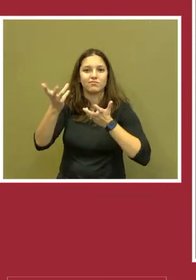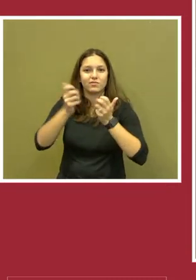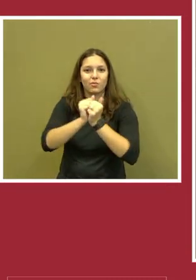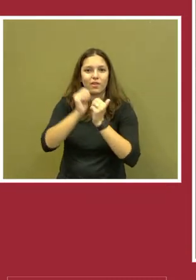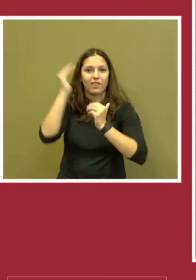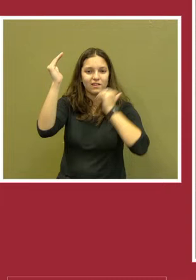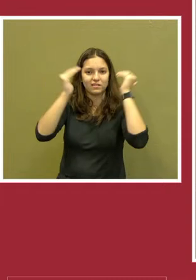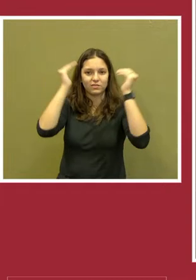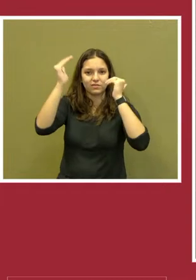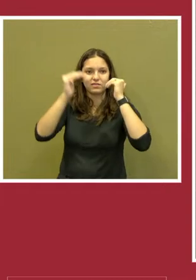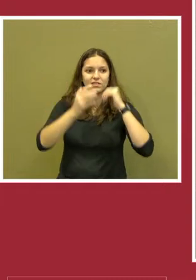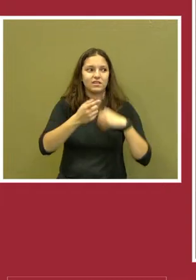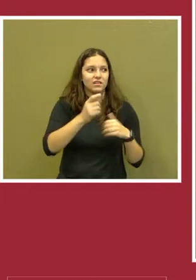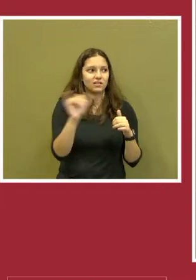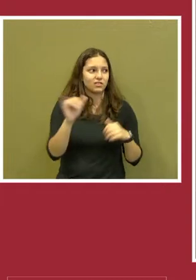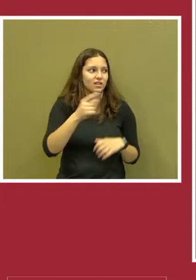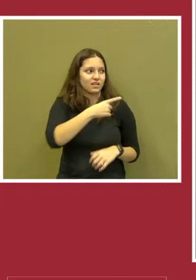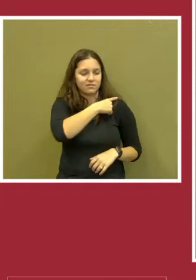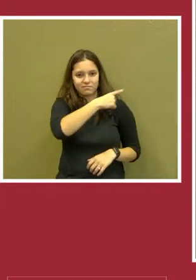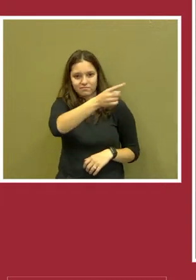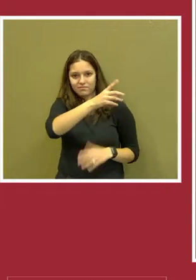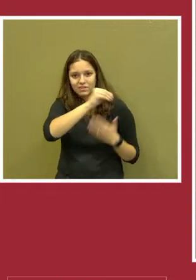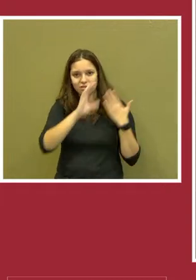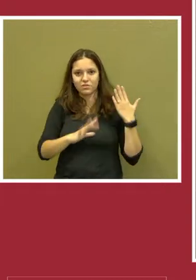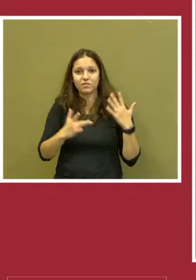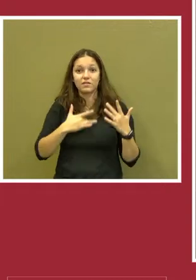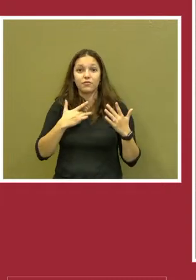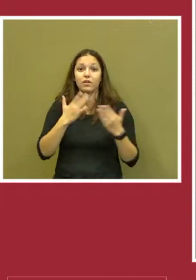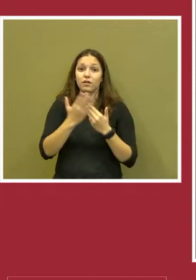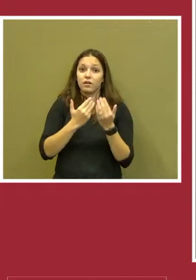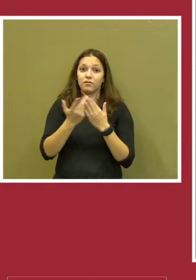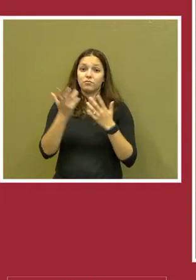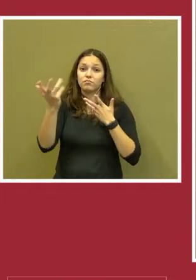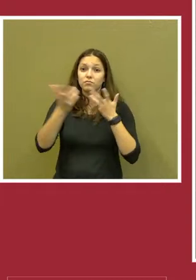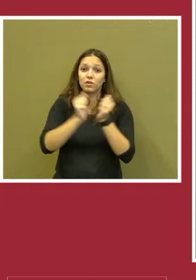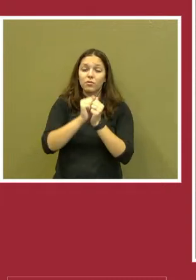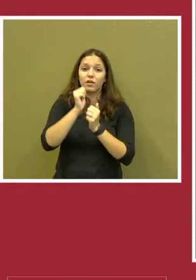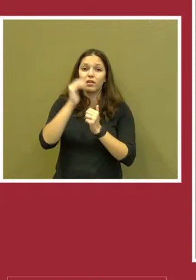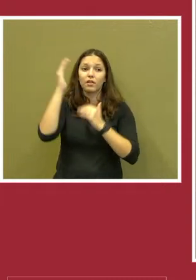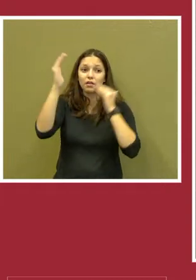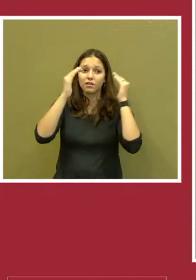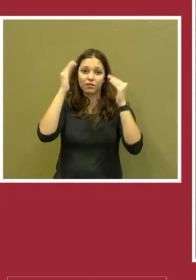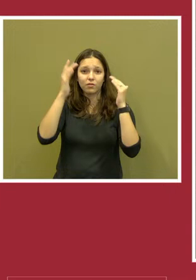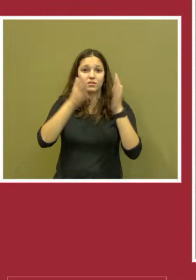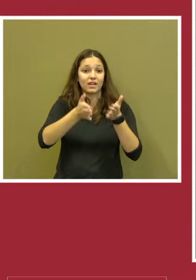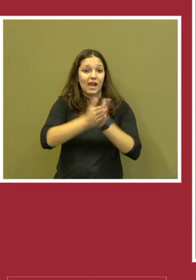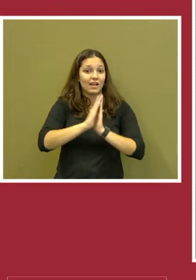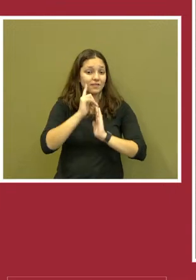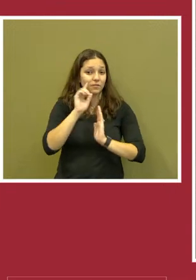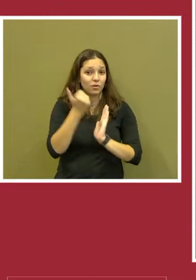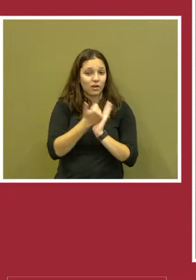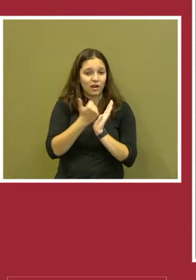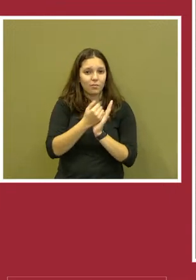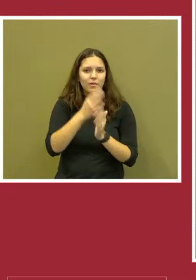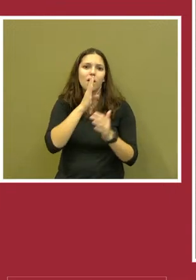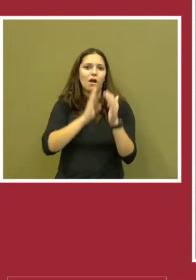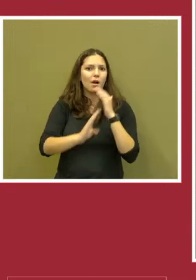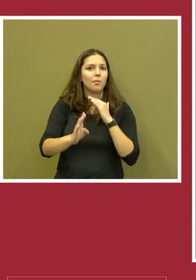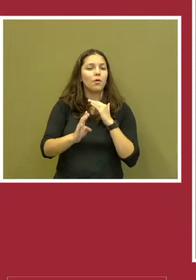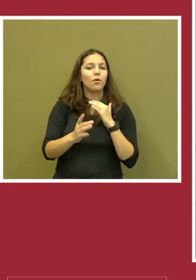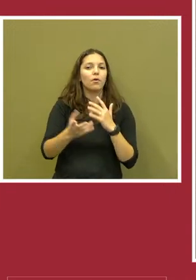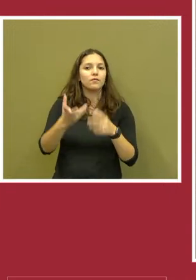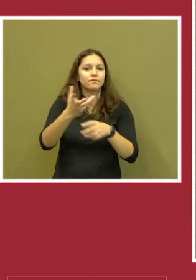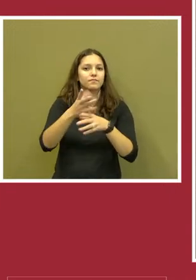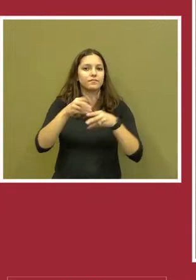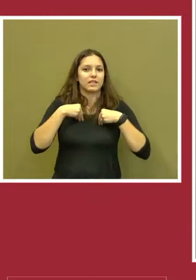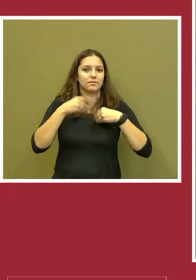like these guys, they feel very comfortable talking to adults and asking for help and being humble and taking feedback